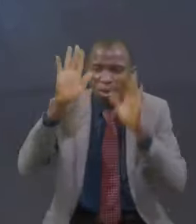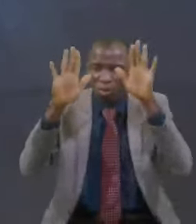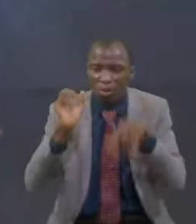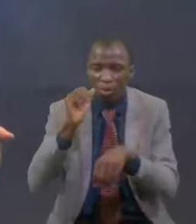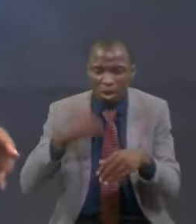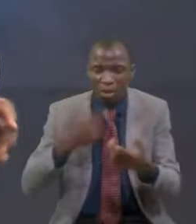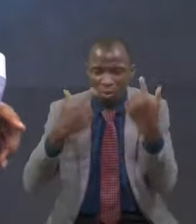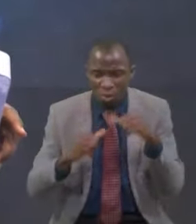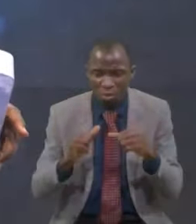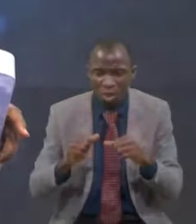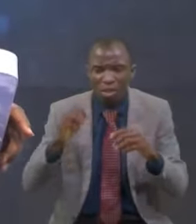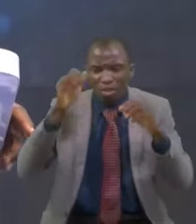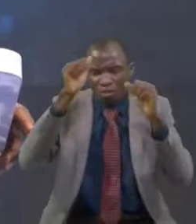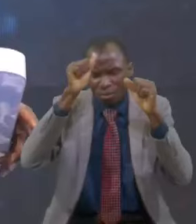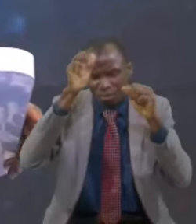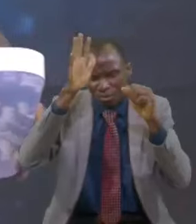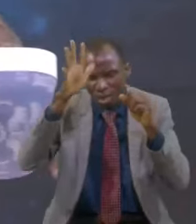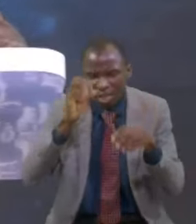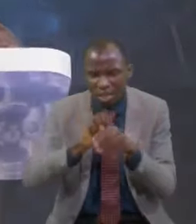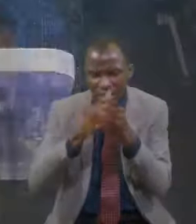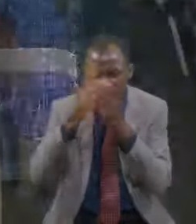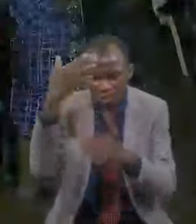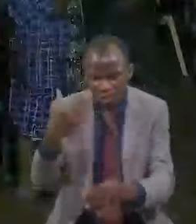in Jesus' name,